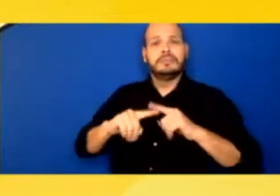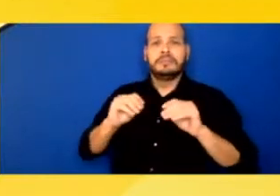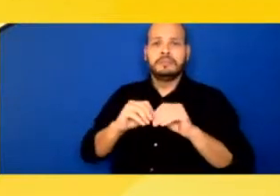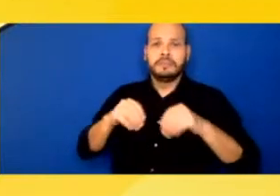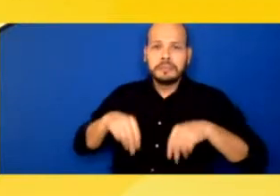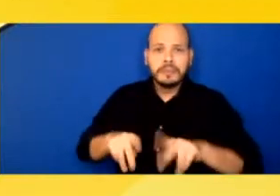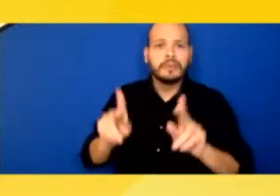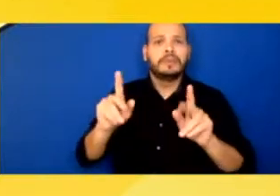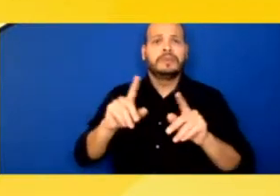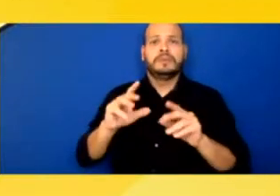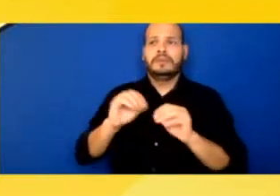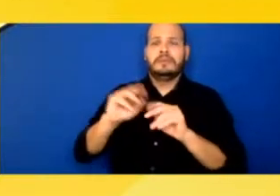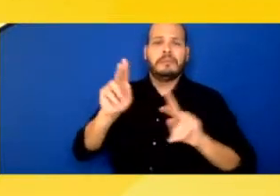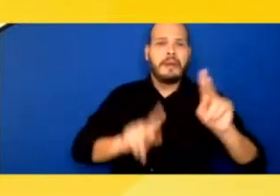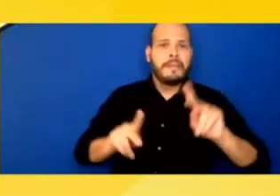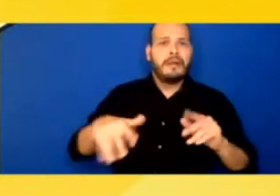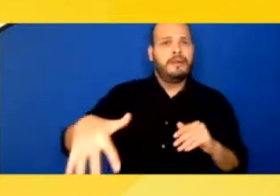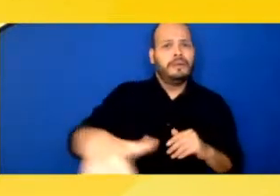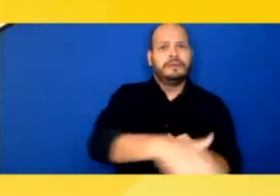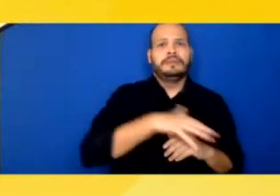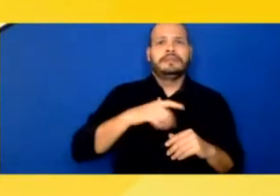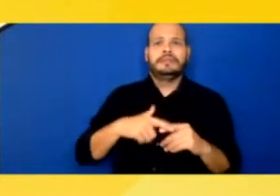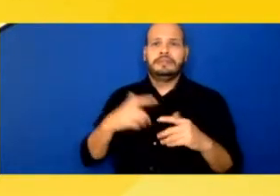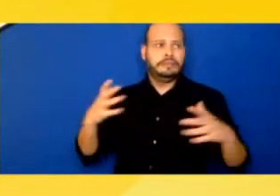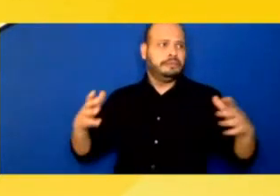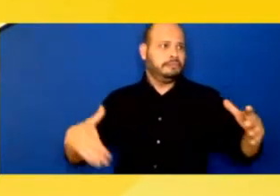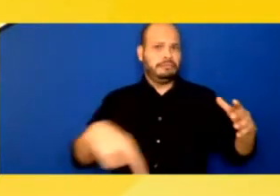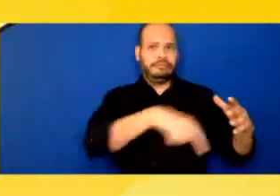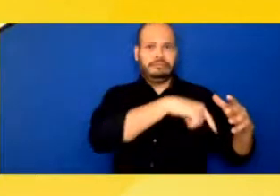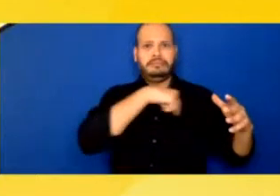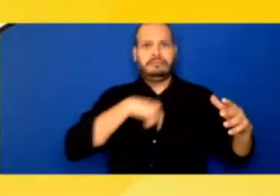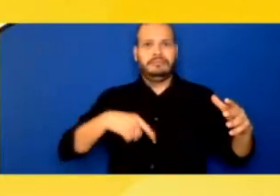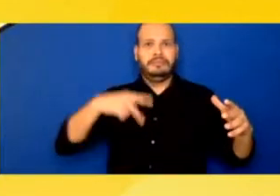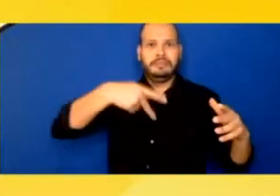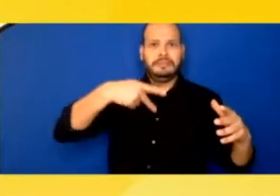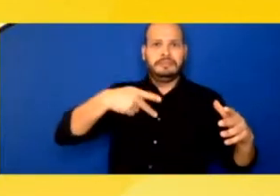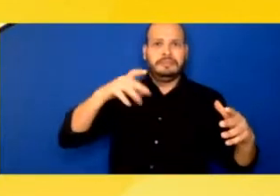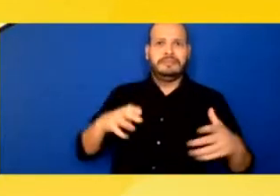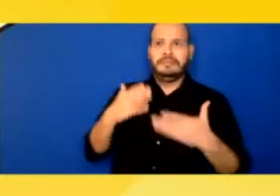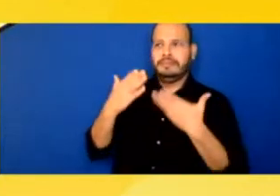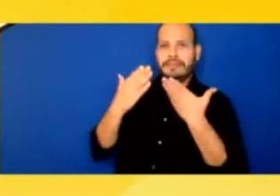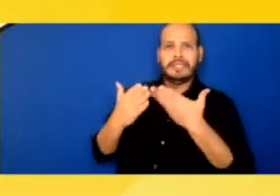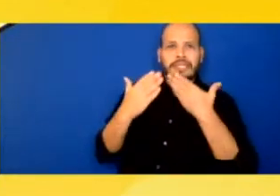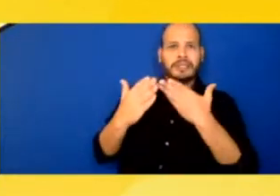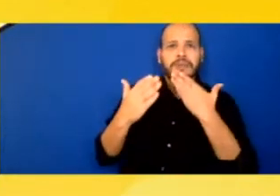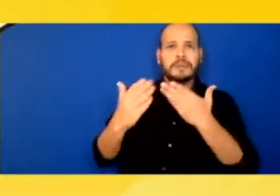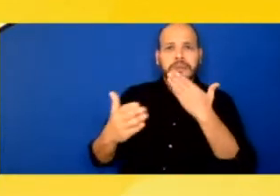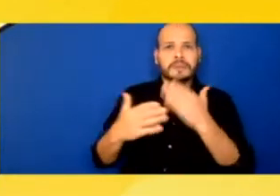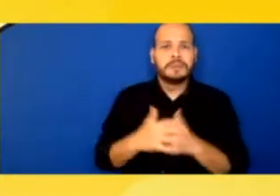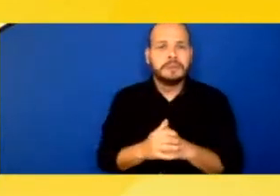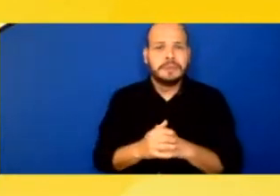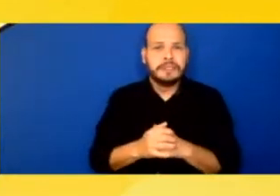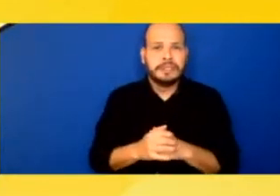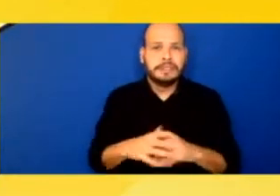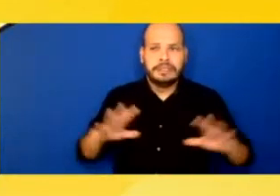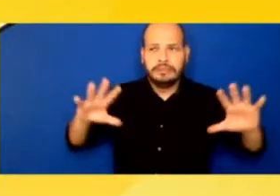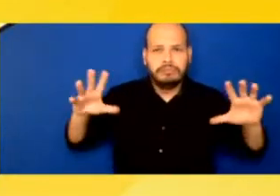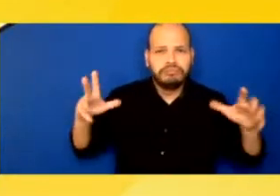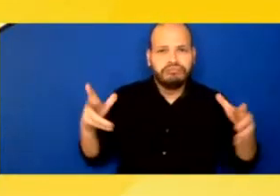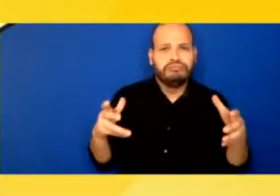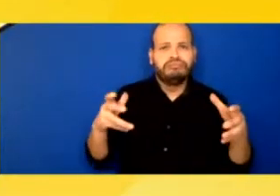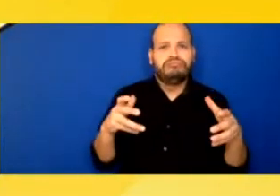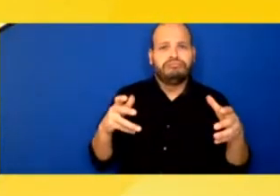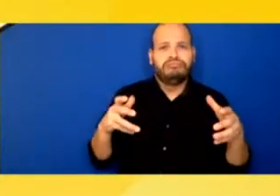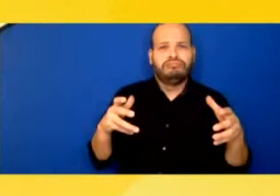must do more. Together we can be the change we are looking for. Together we can bring about a complete transformation of